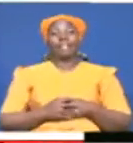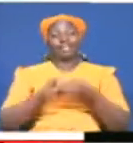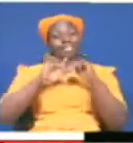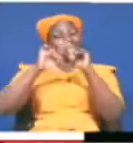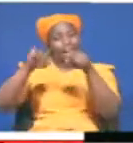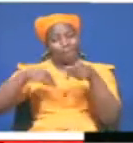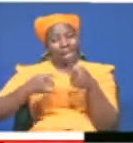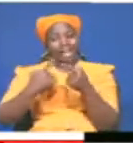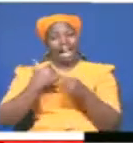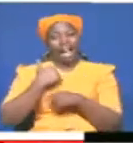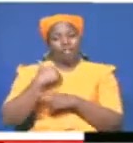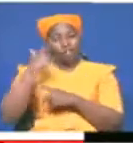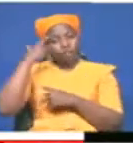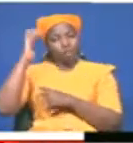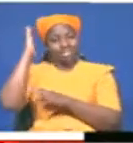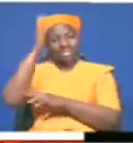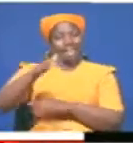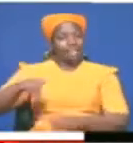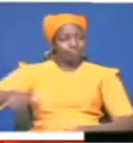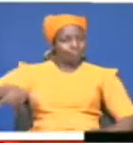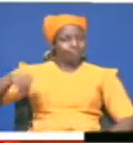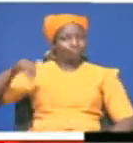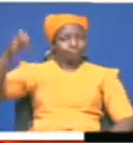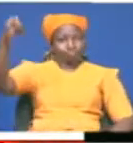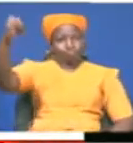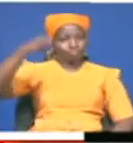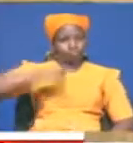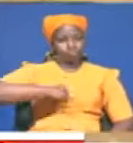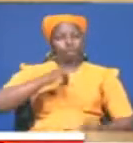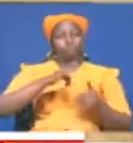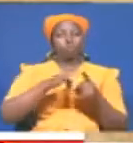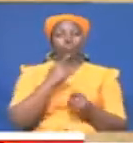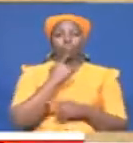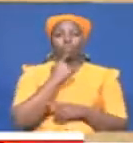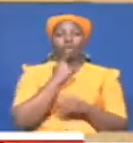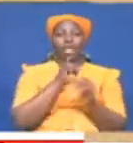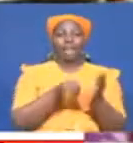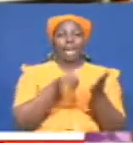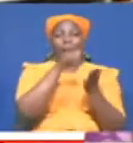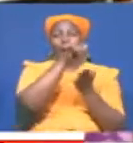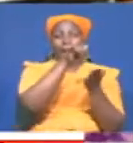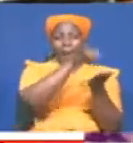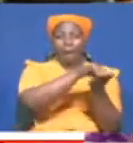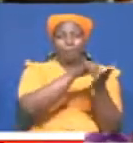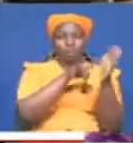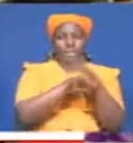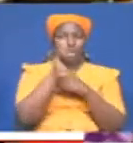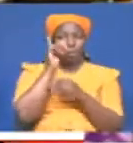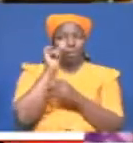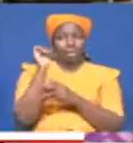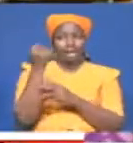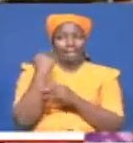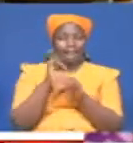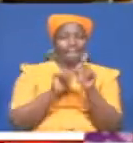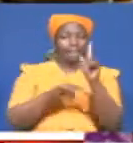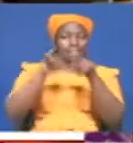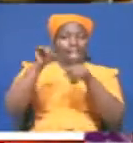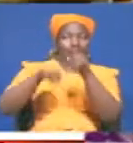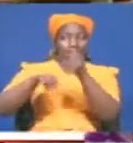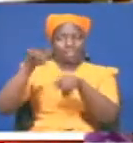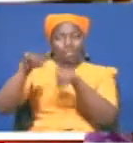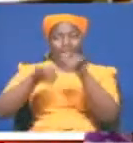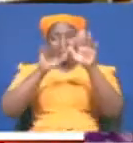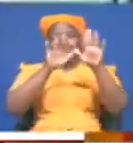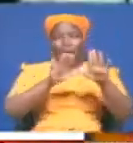for direct flights to come into Moi Airport and Mombasa. Kenya is diversifying its tourist marketing campaigns to